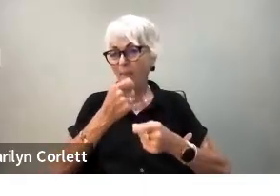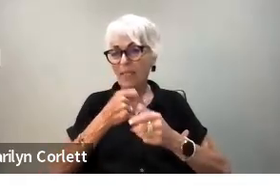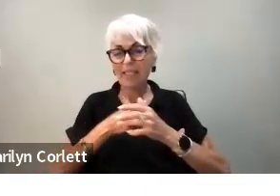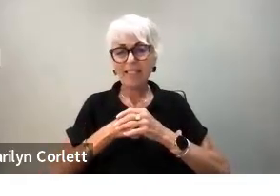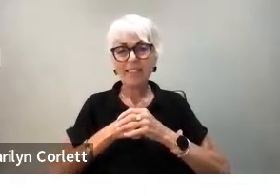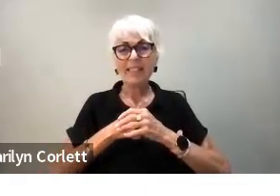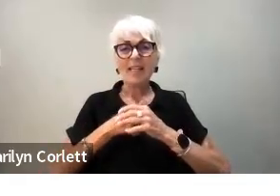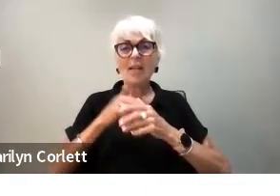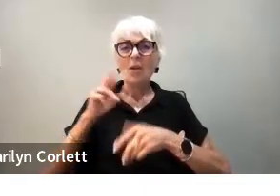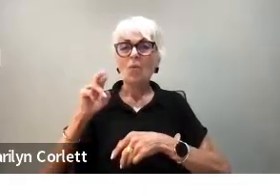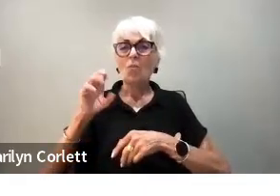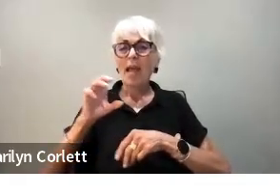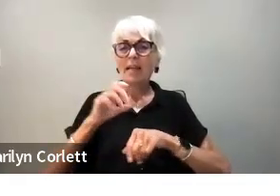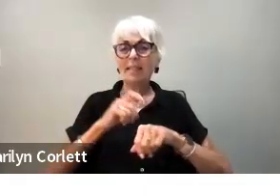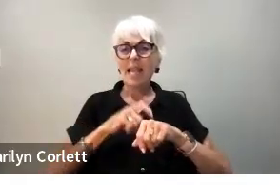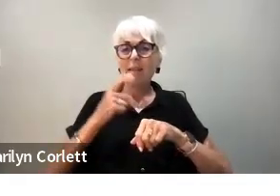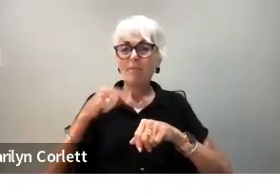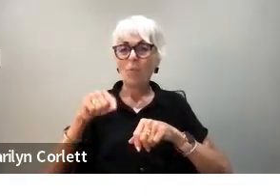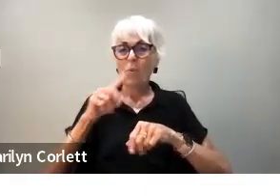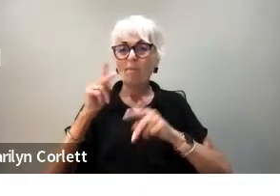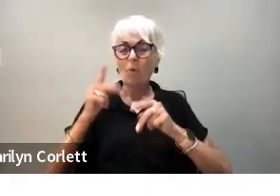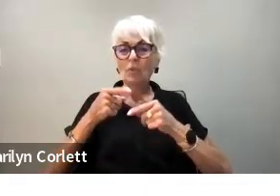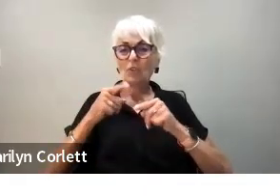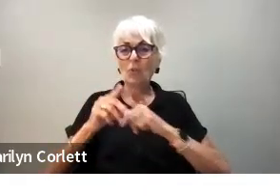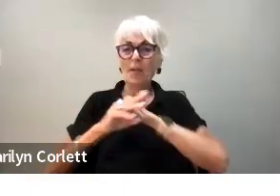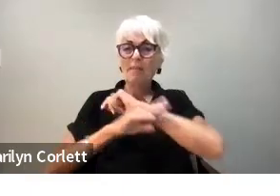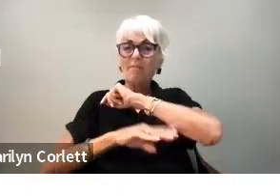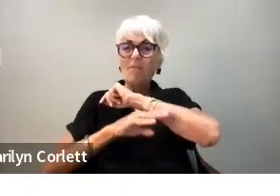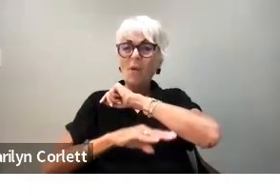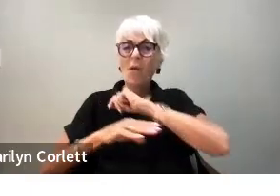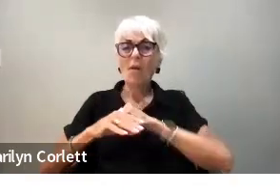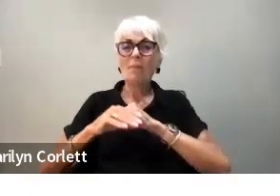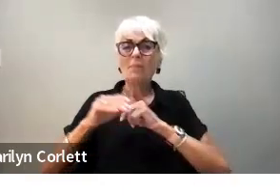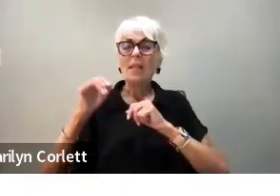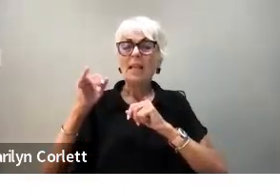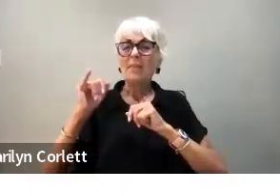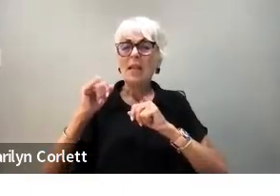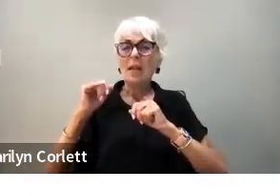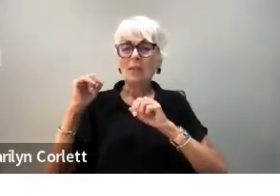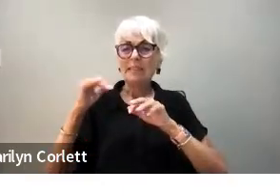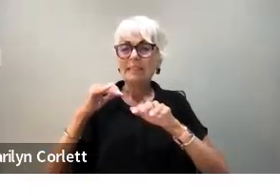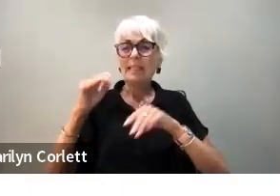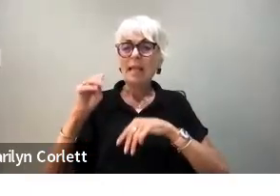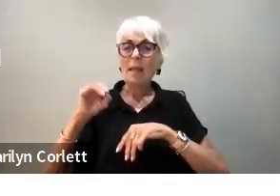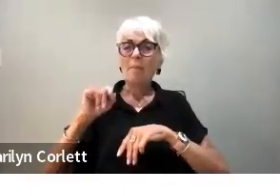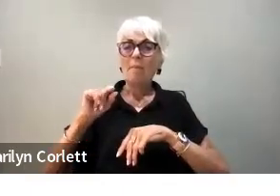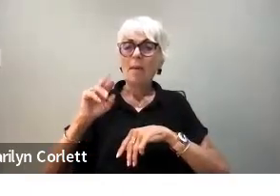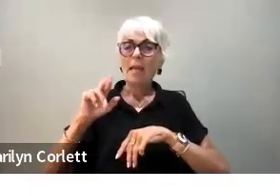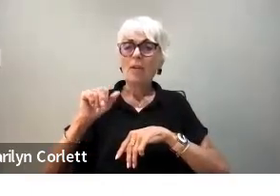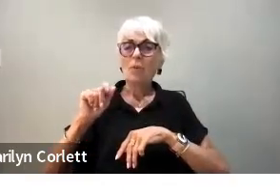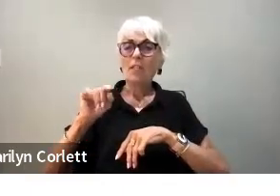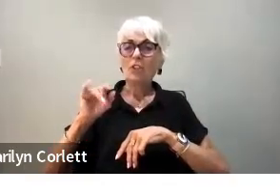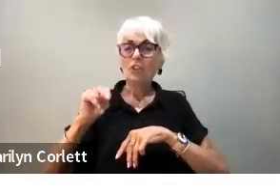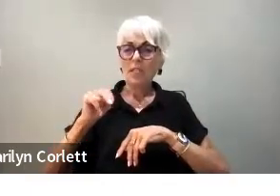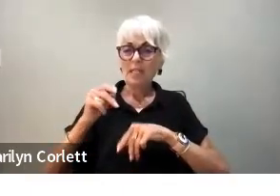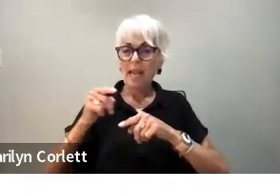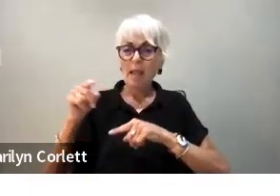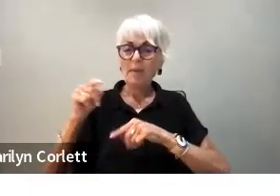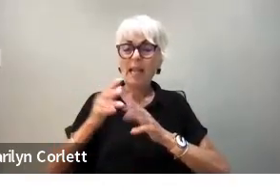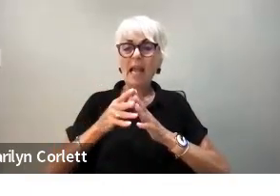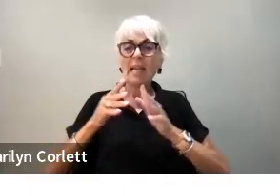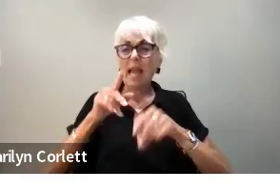recreation time for folks. But during the fall, there's migration happening. A lot of hawks